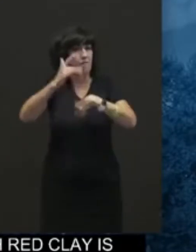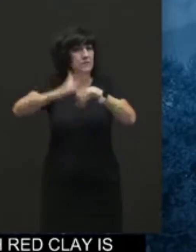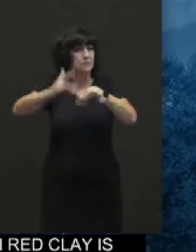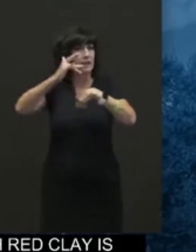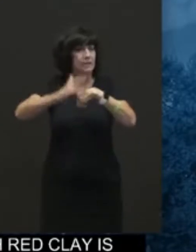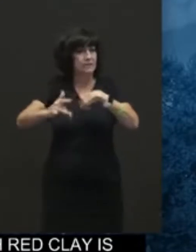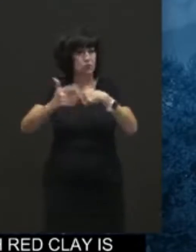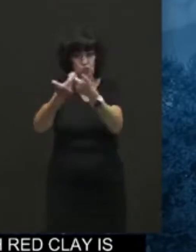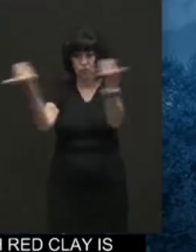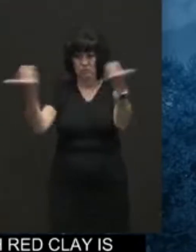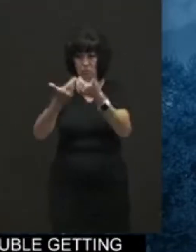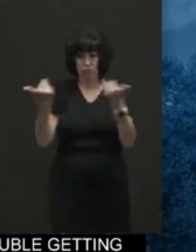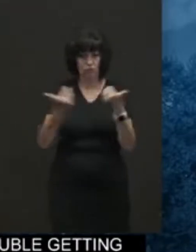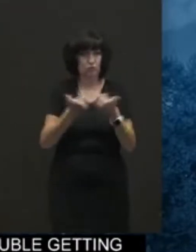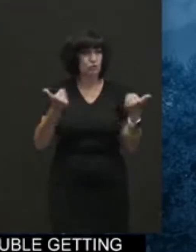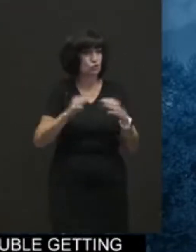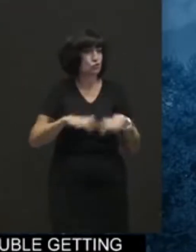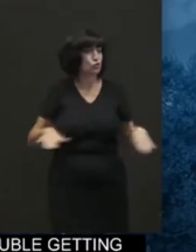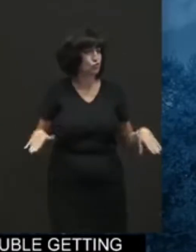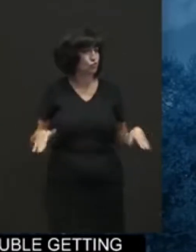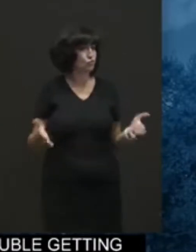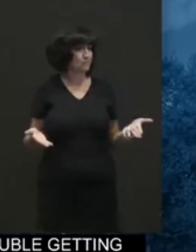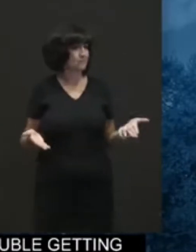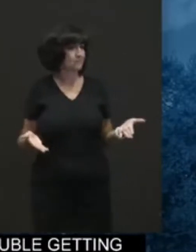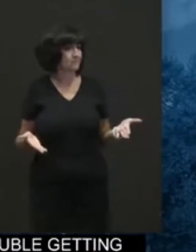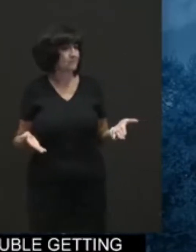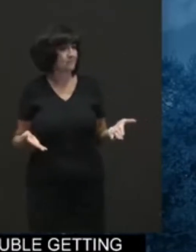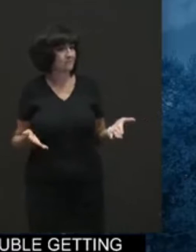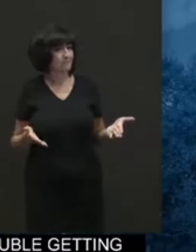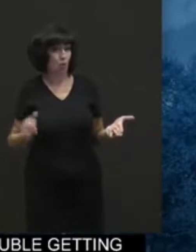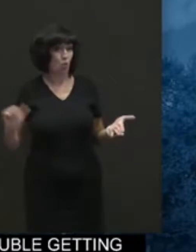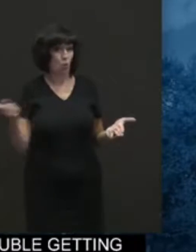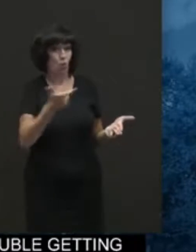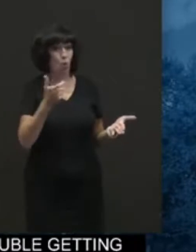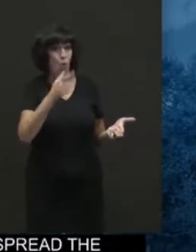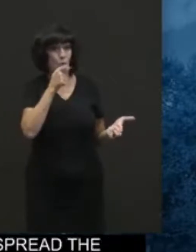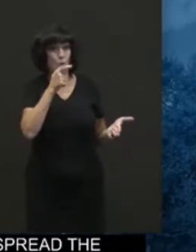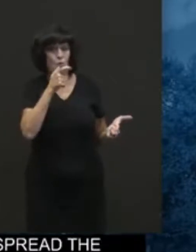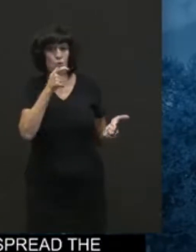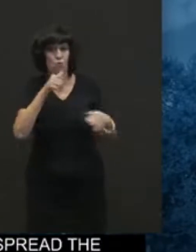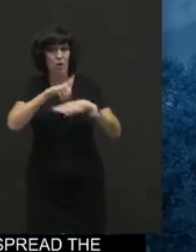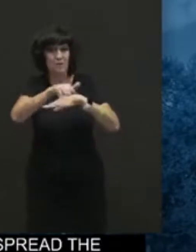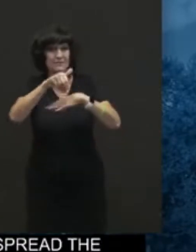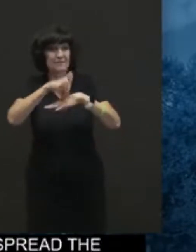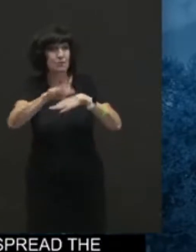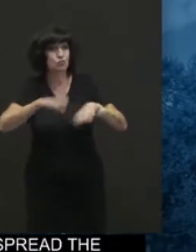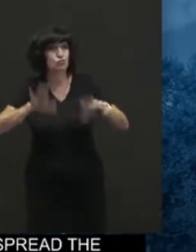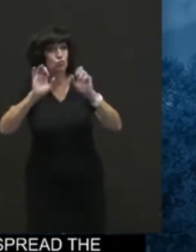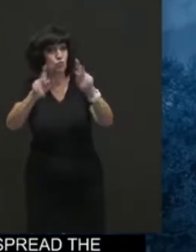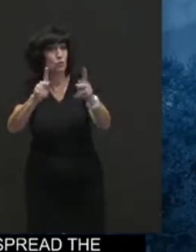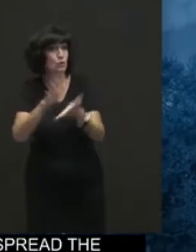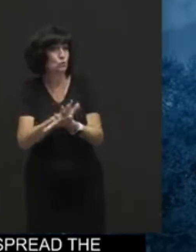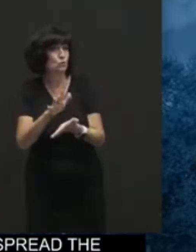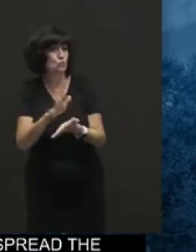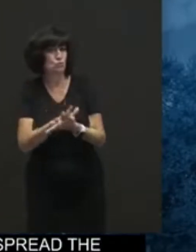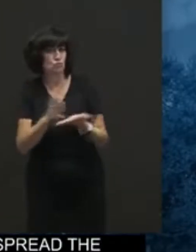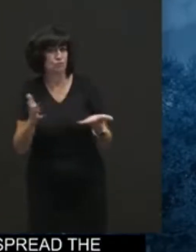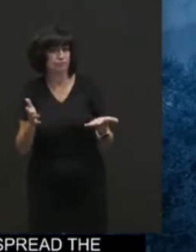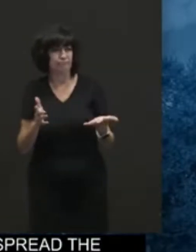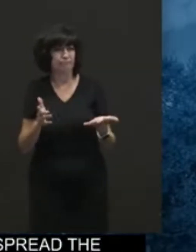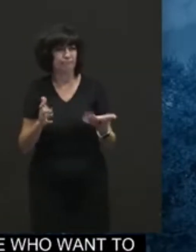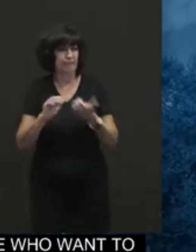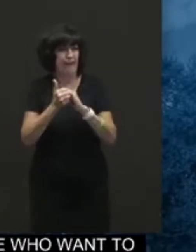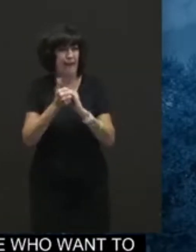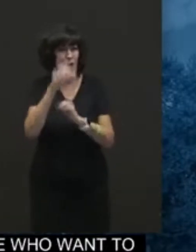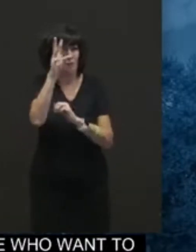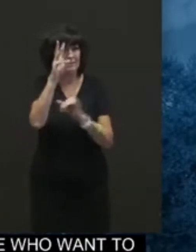spread the children out enough to accommodate all those who want to be there. So most of the districts who are